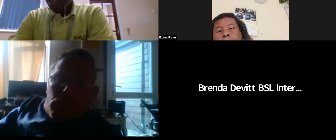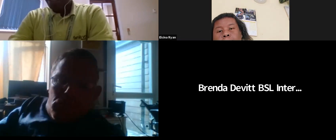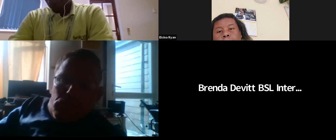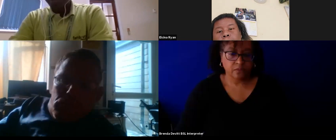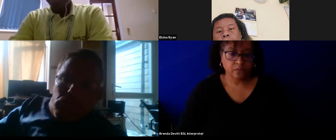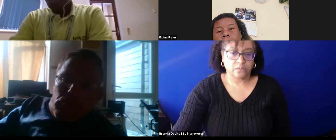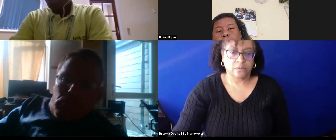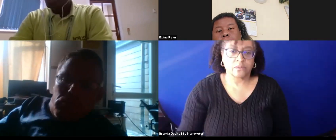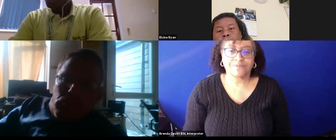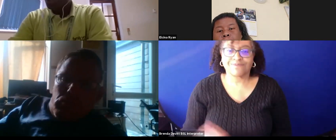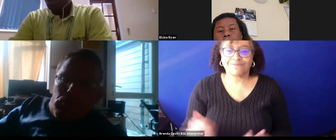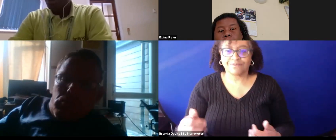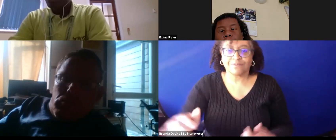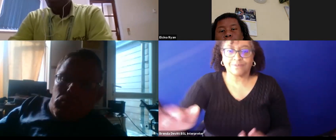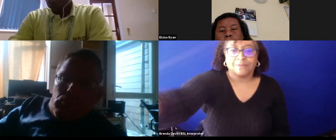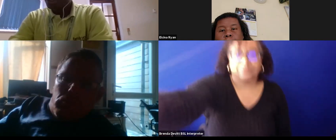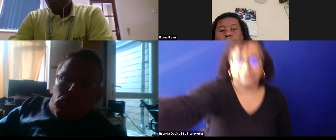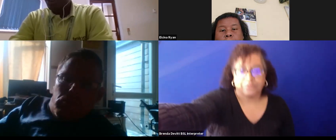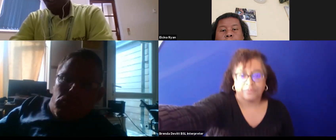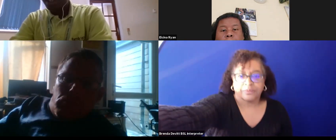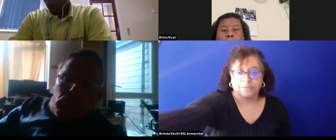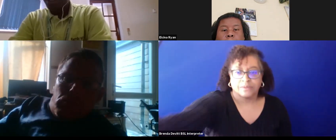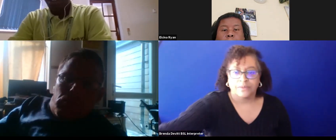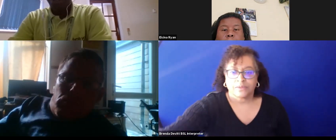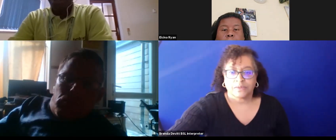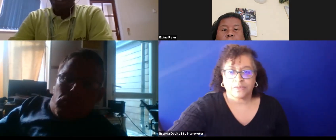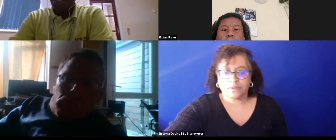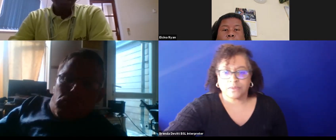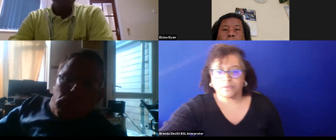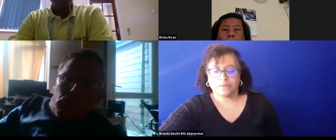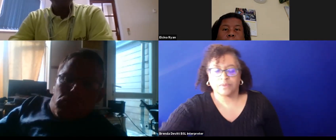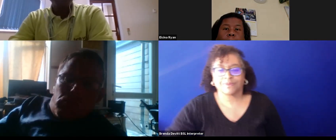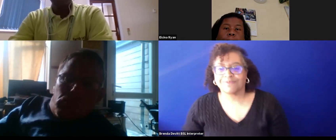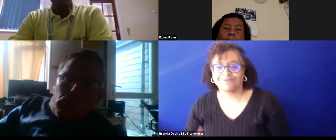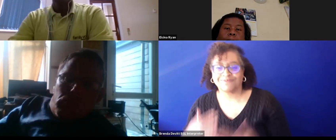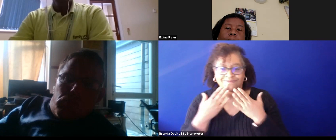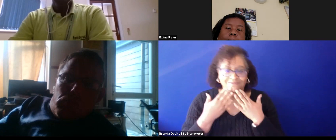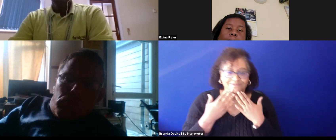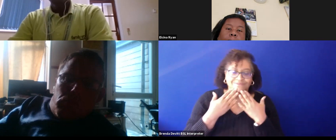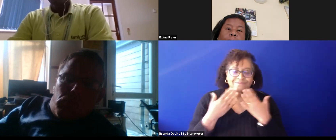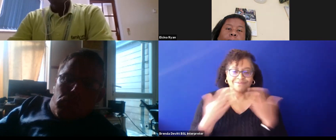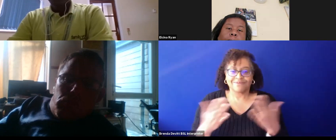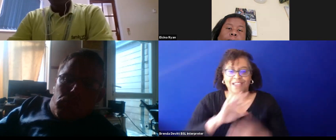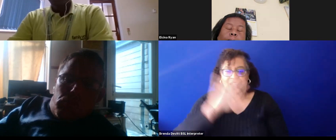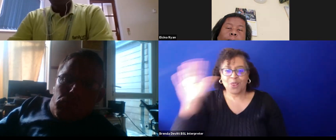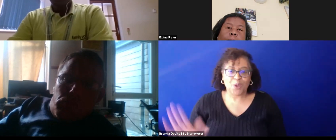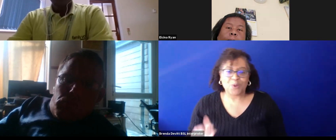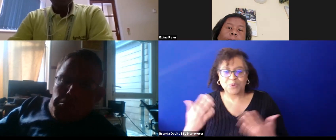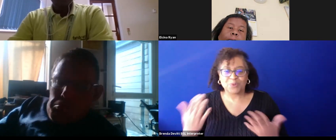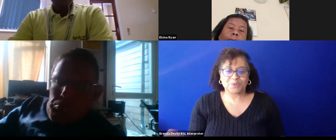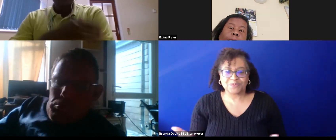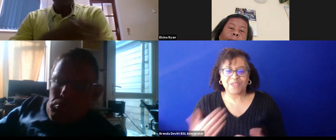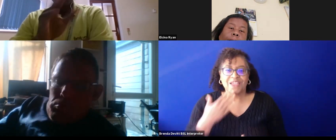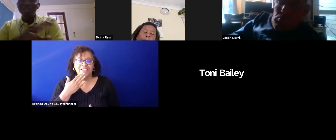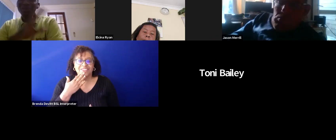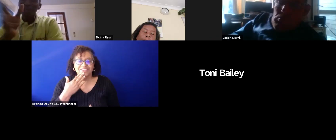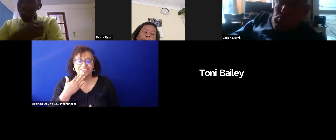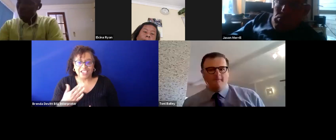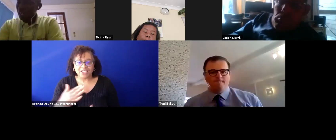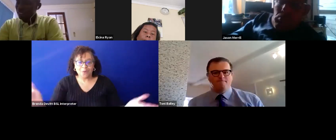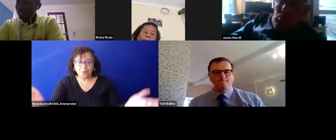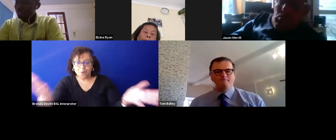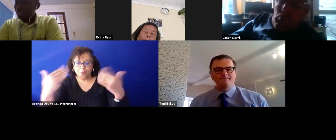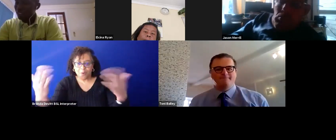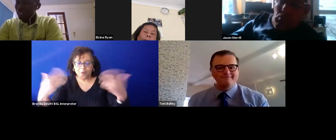Welcome back, and thank you so much for joining us on this important meeting. Good to see your